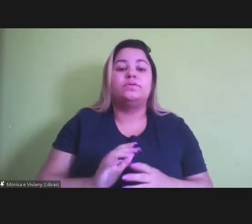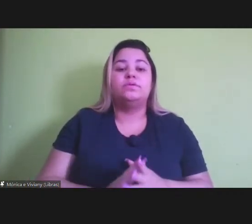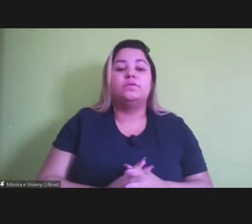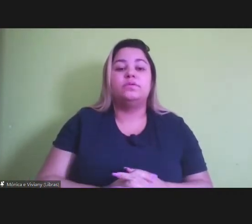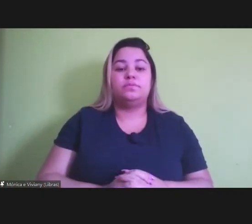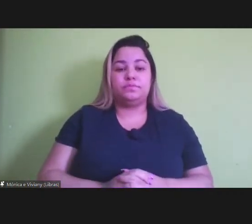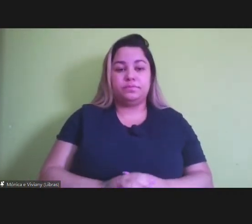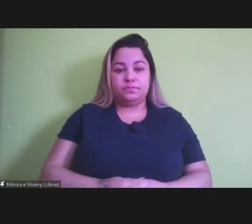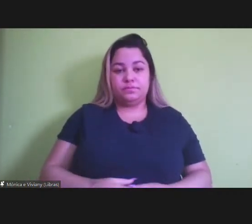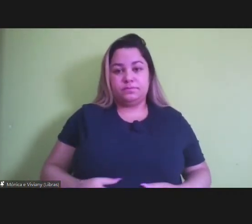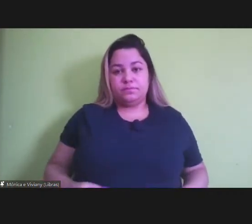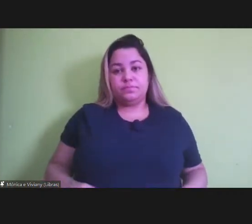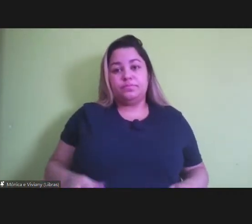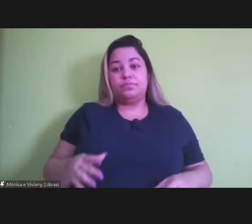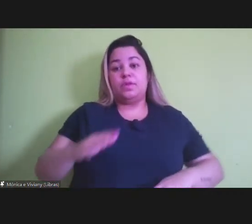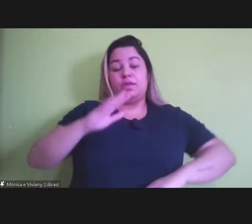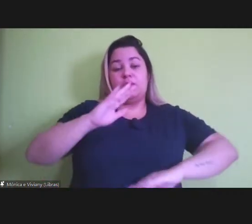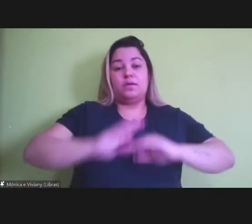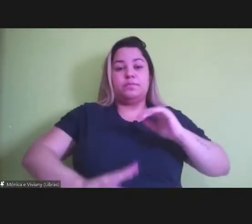postgrad,